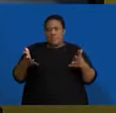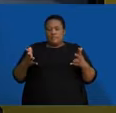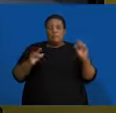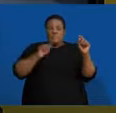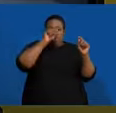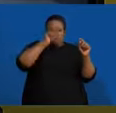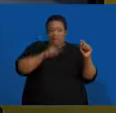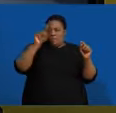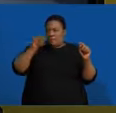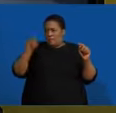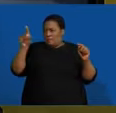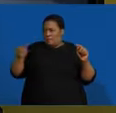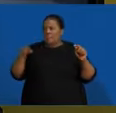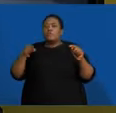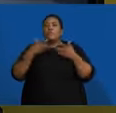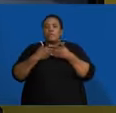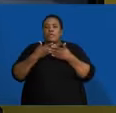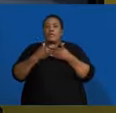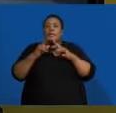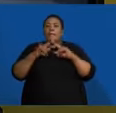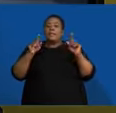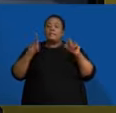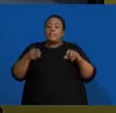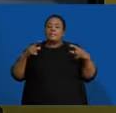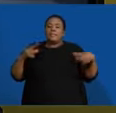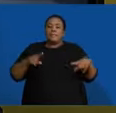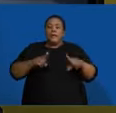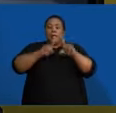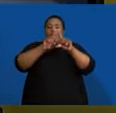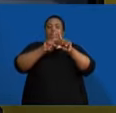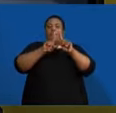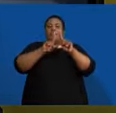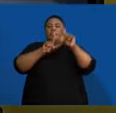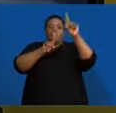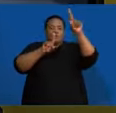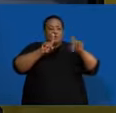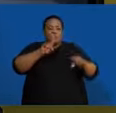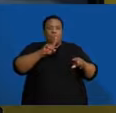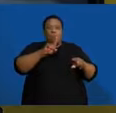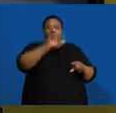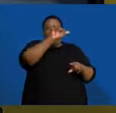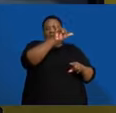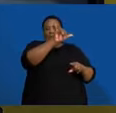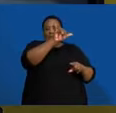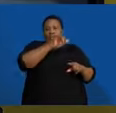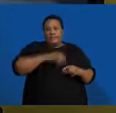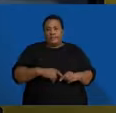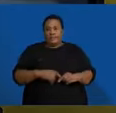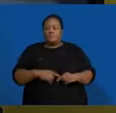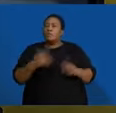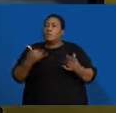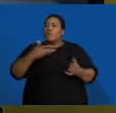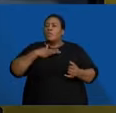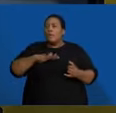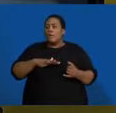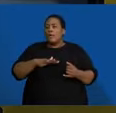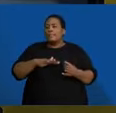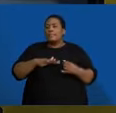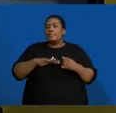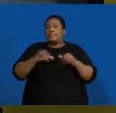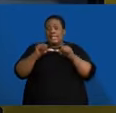long as it is parallel to the y-axis. Now, they want the length. The length we